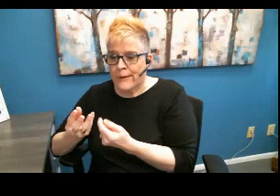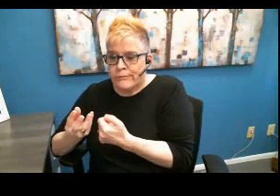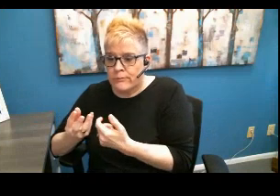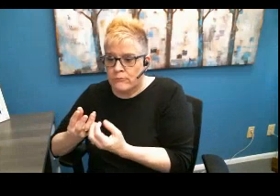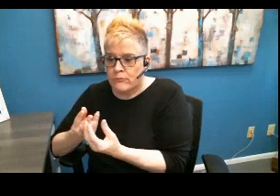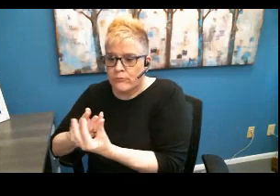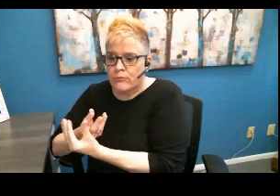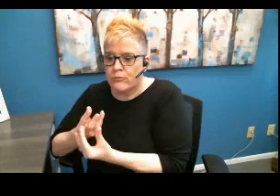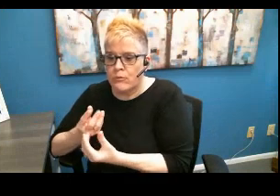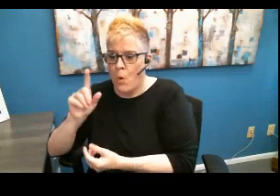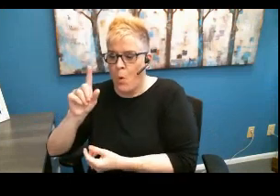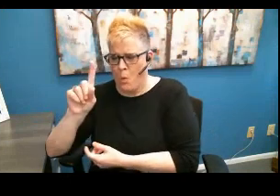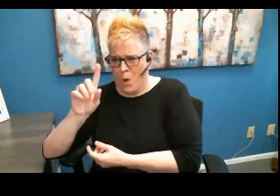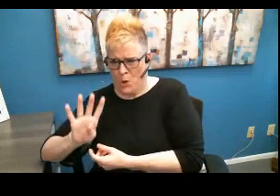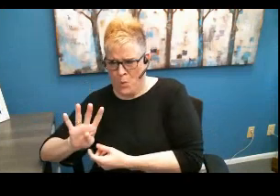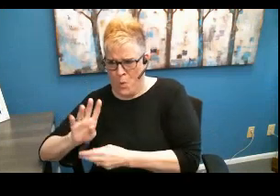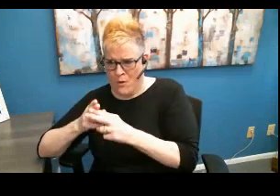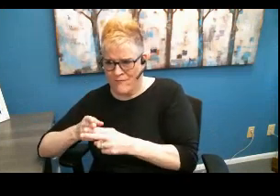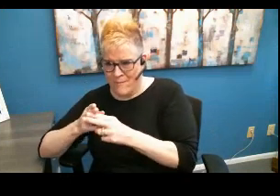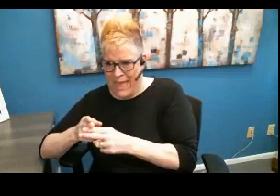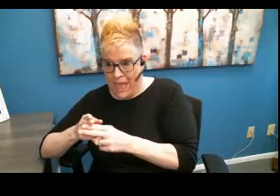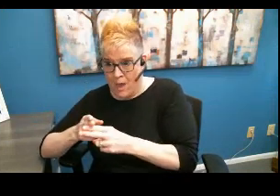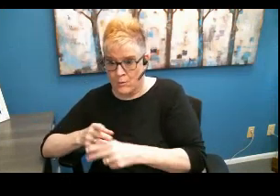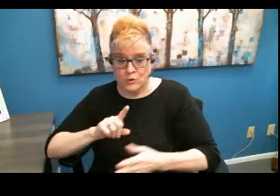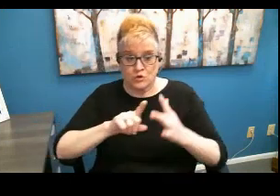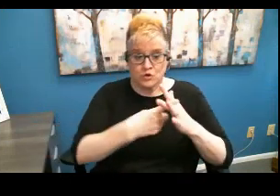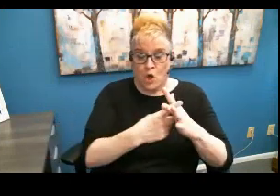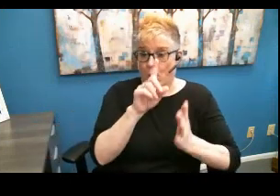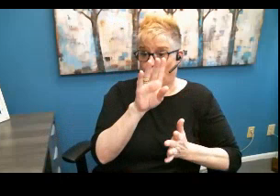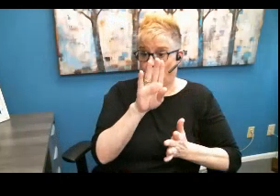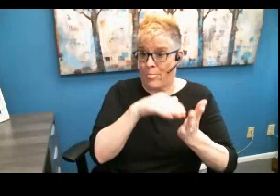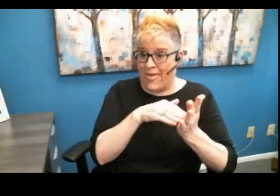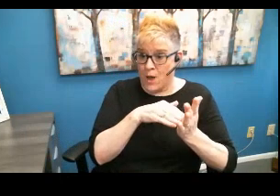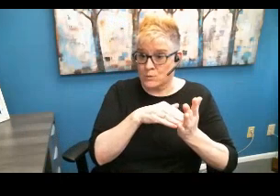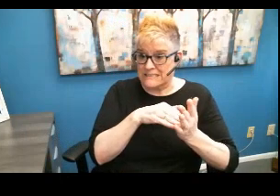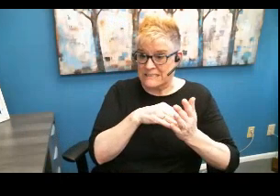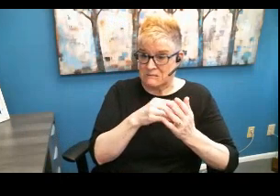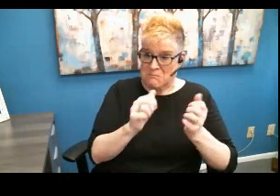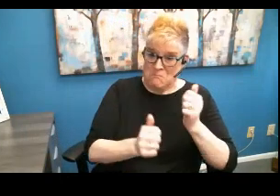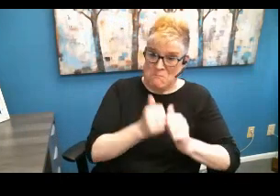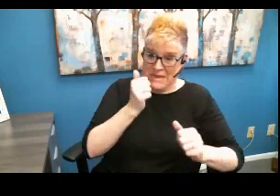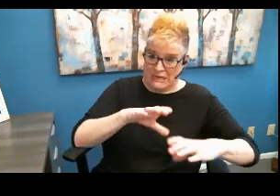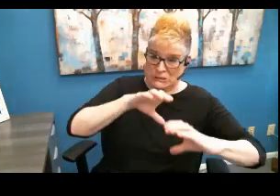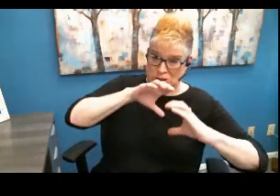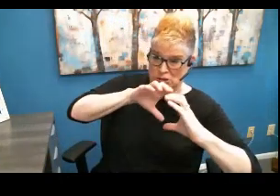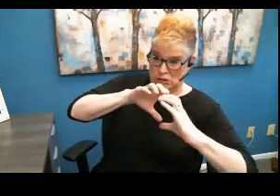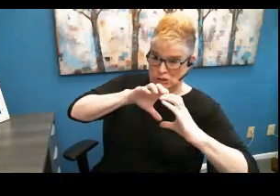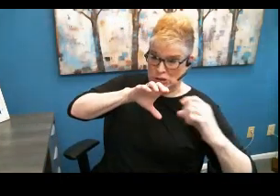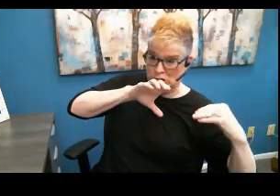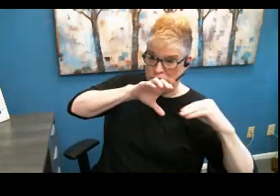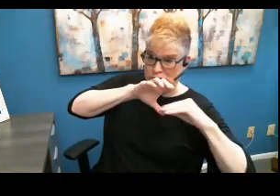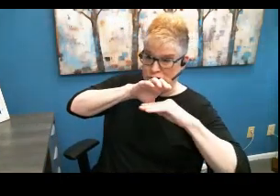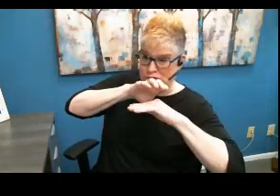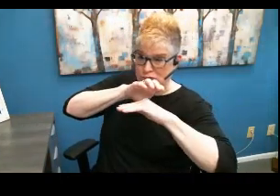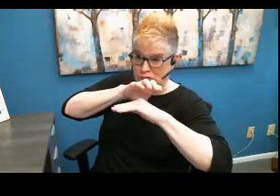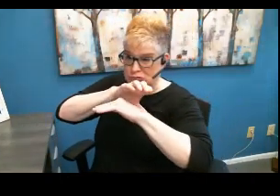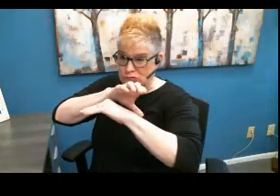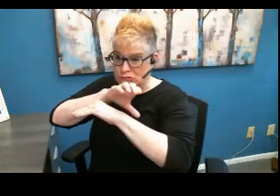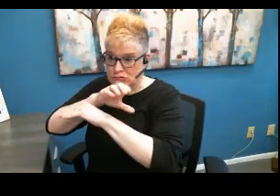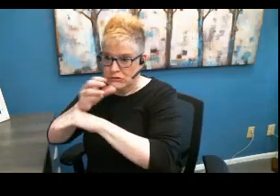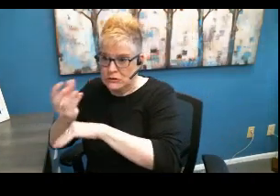of pressure. You may be starting with 1,000 pounds in the main transmission line. So if there is a